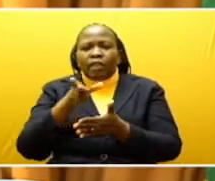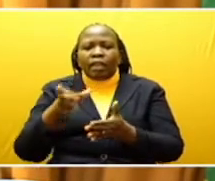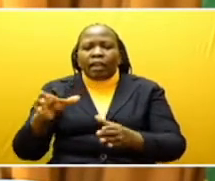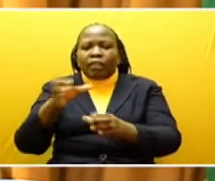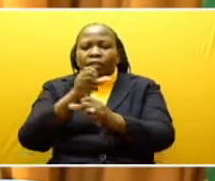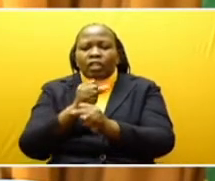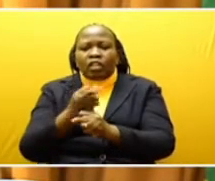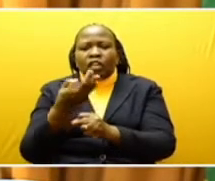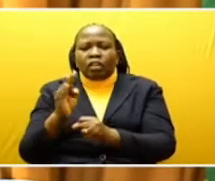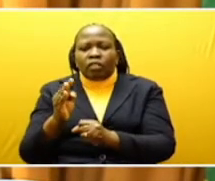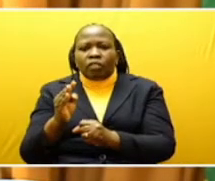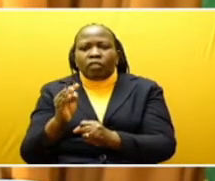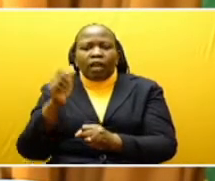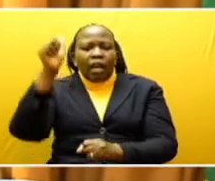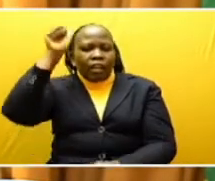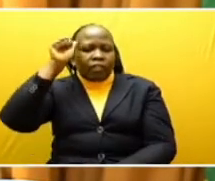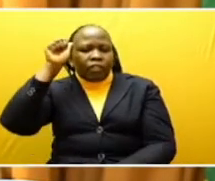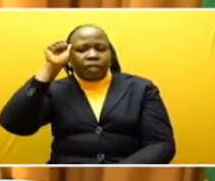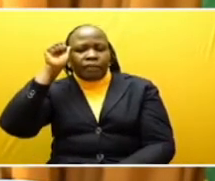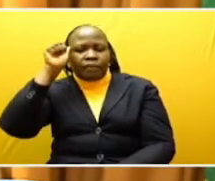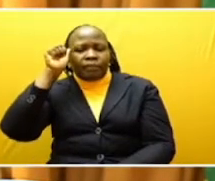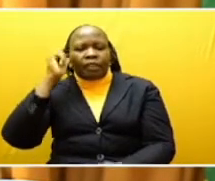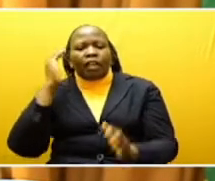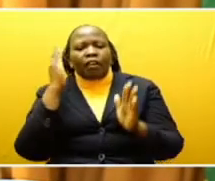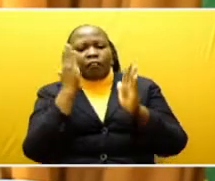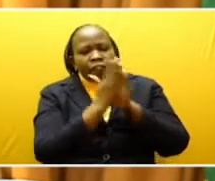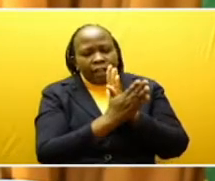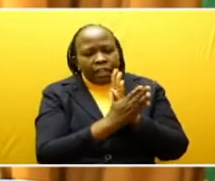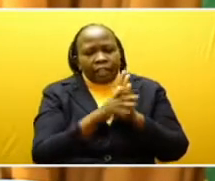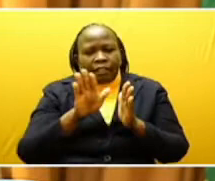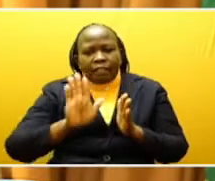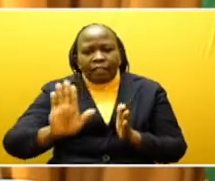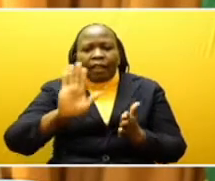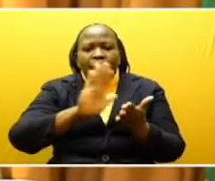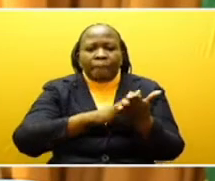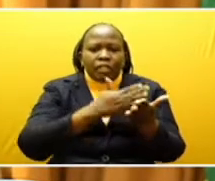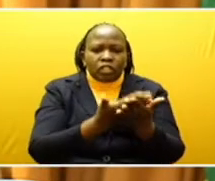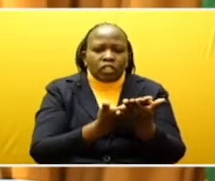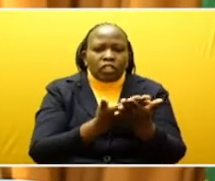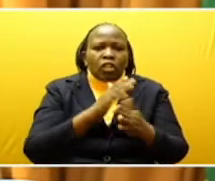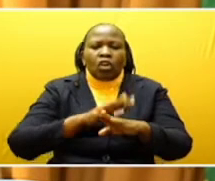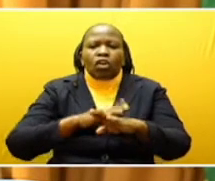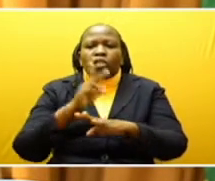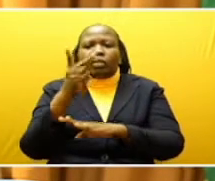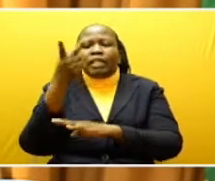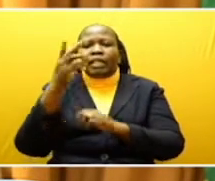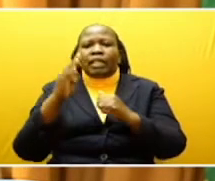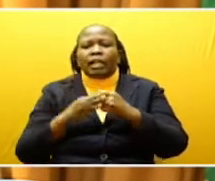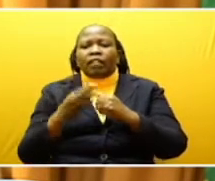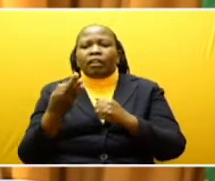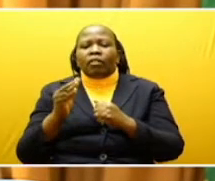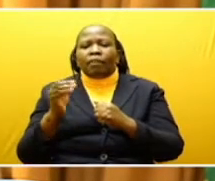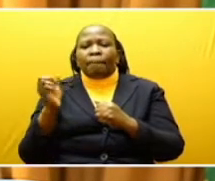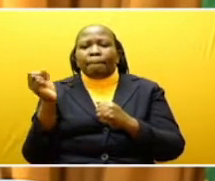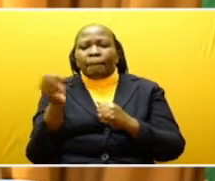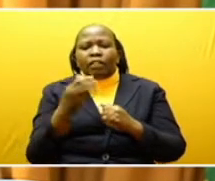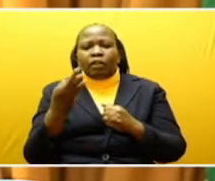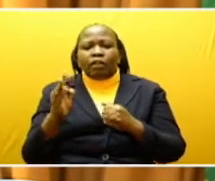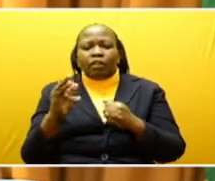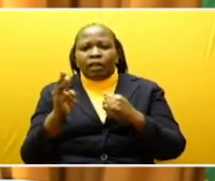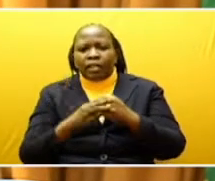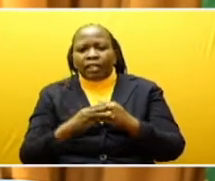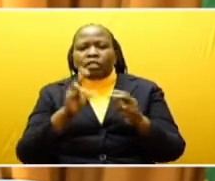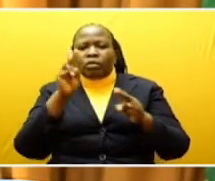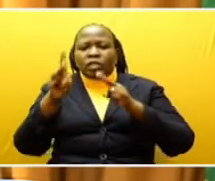Kamau Advocates, filed an application on the 29th of August 2022, seeking